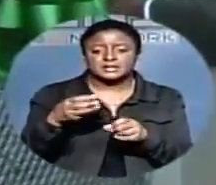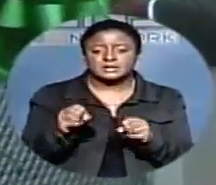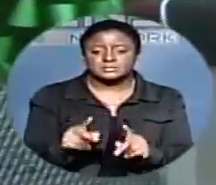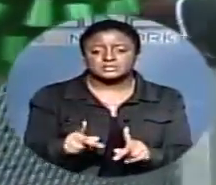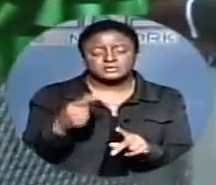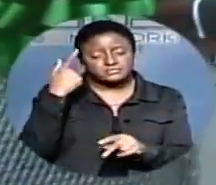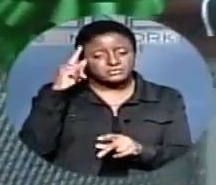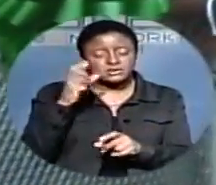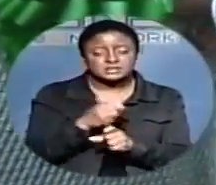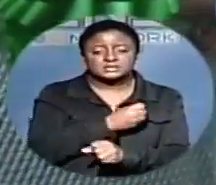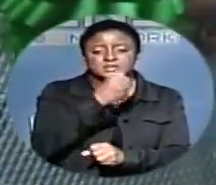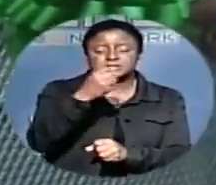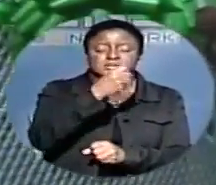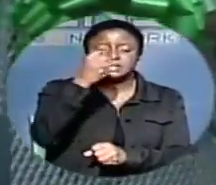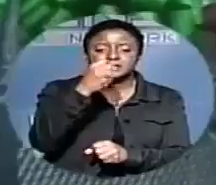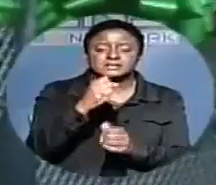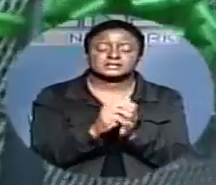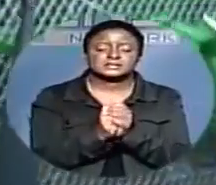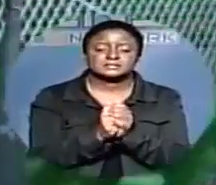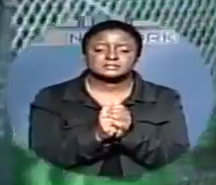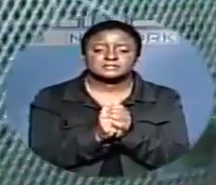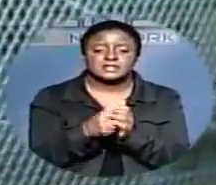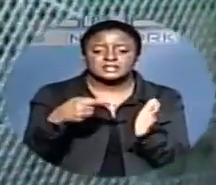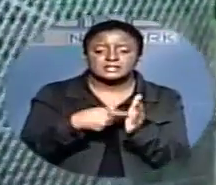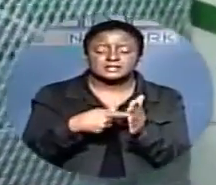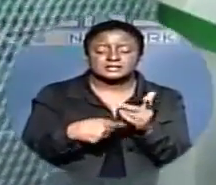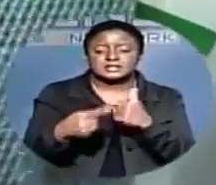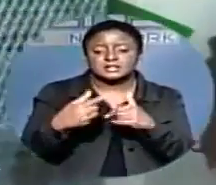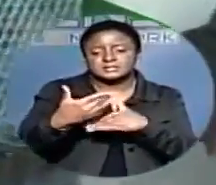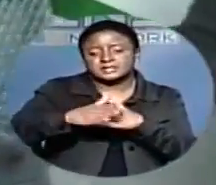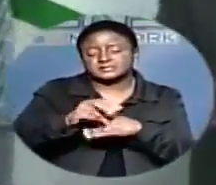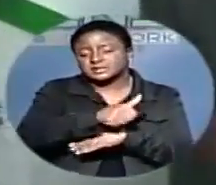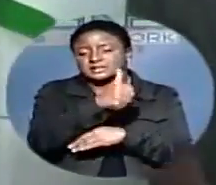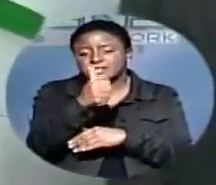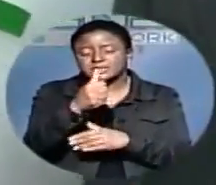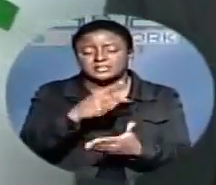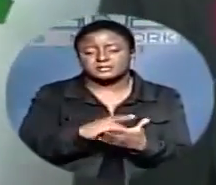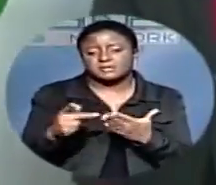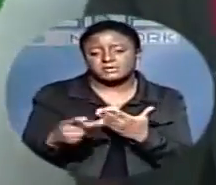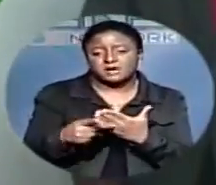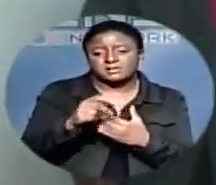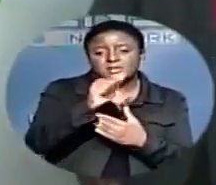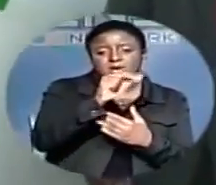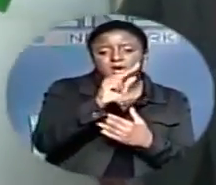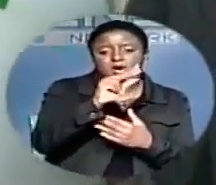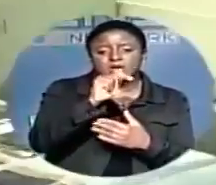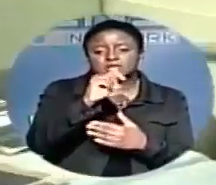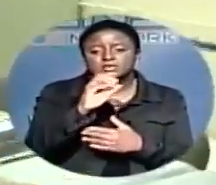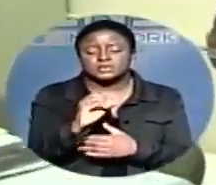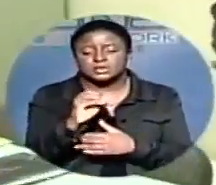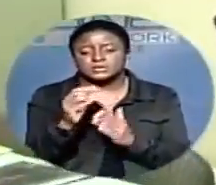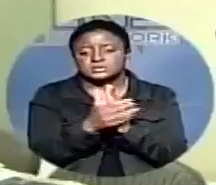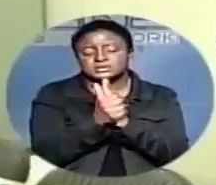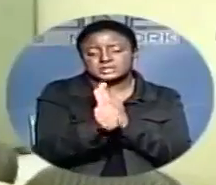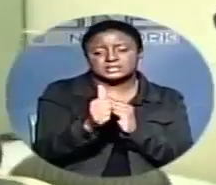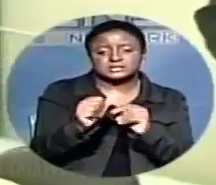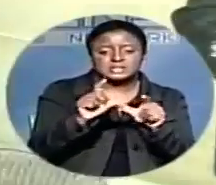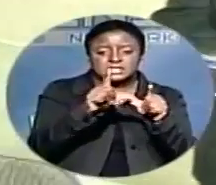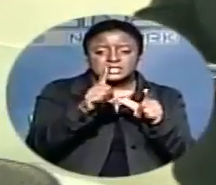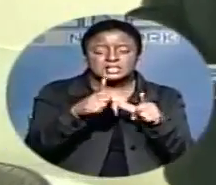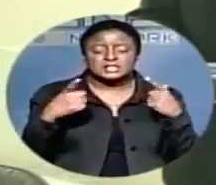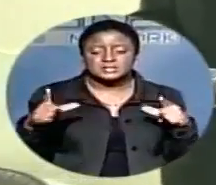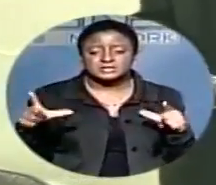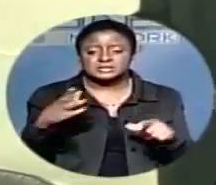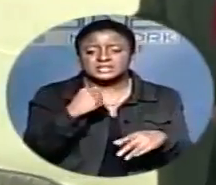heels of another program recently launched to further uplift inmates. The Auto Skills Literacy and Numeracy program allows inmates to